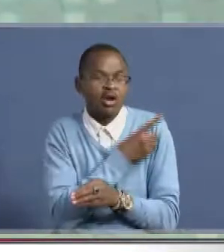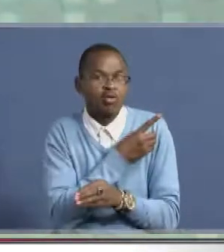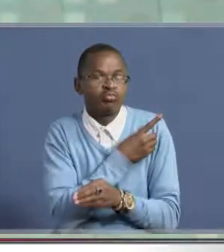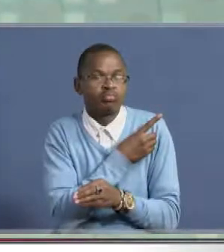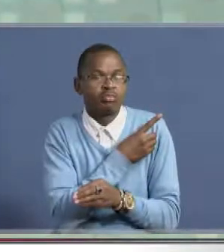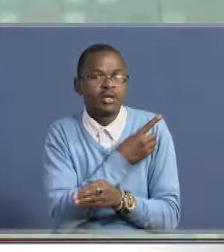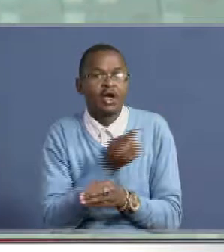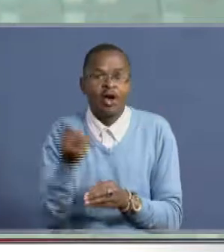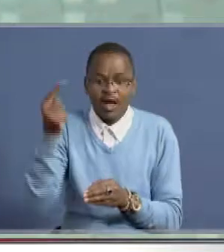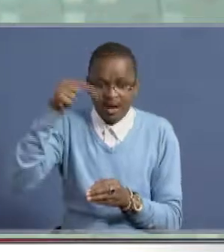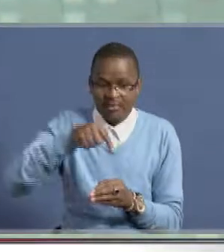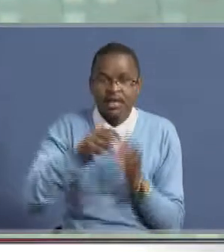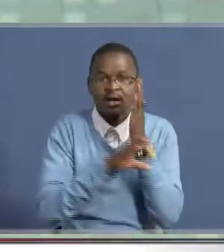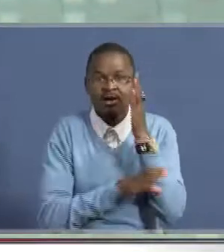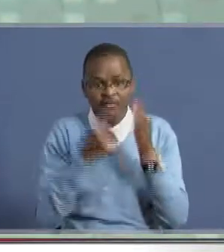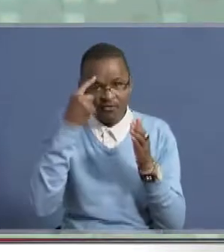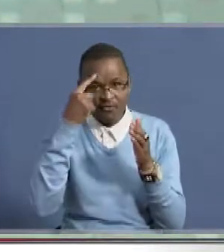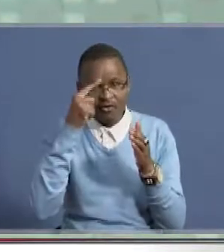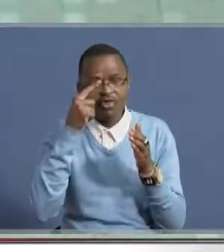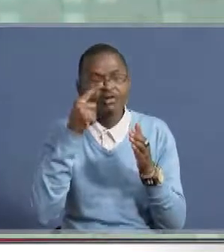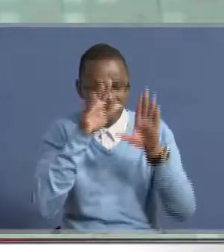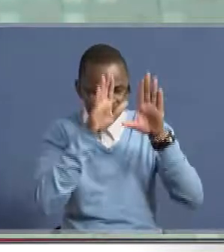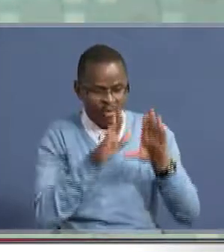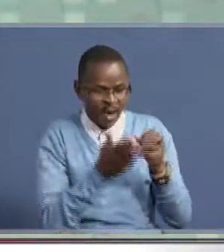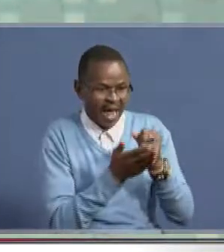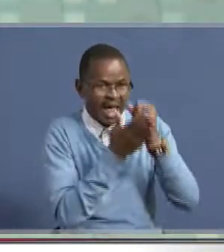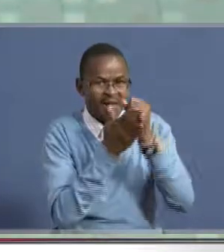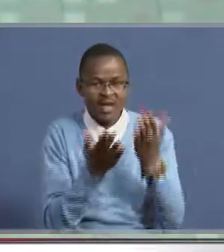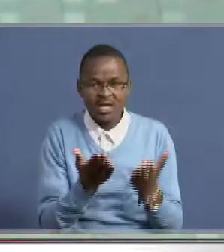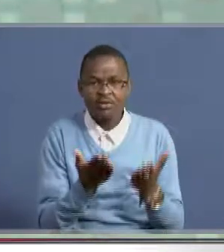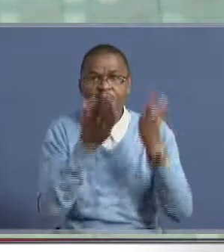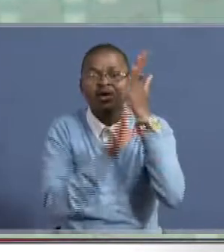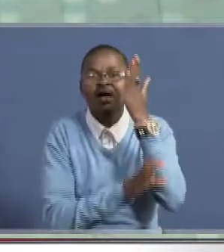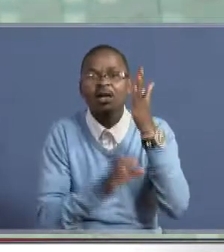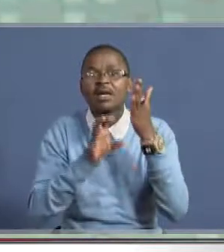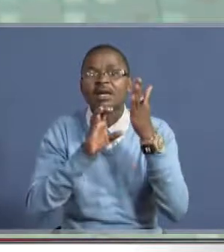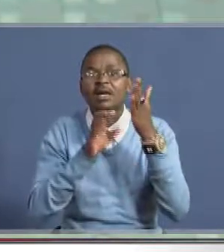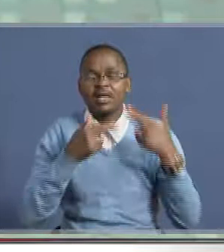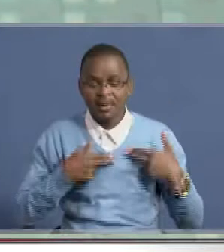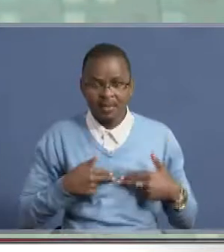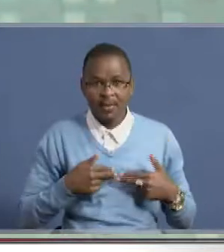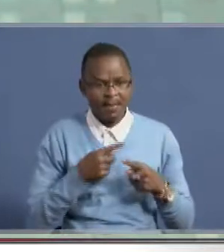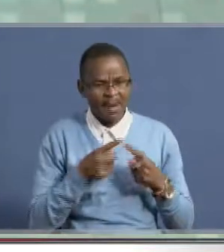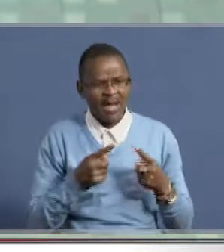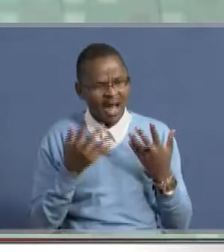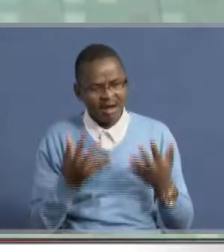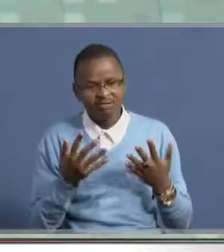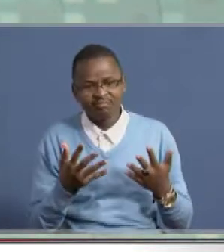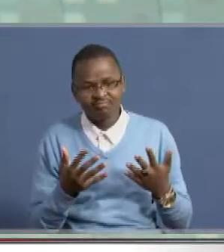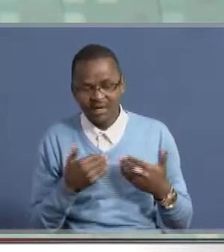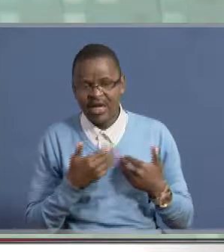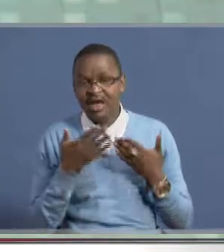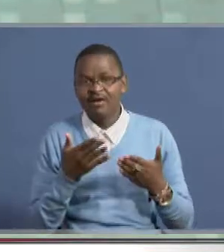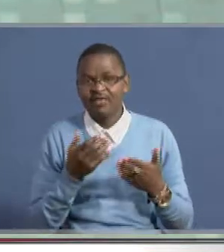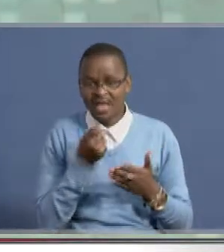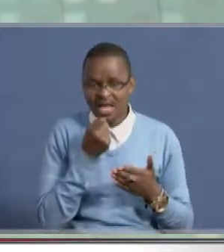doctors landed in the country for the purposes of helping boost the country's health sector. But how exactly have